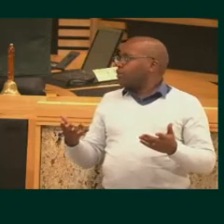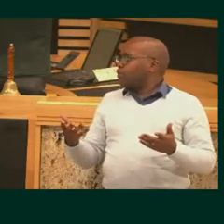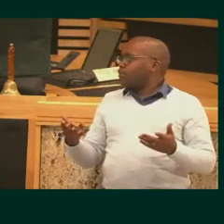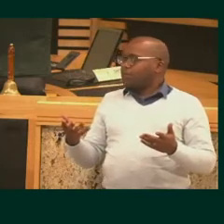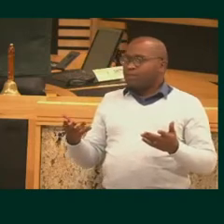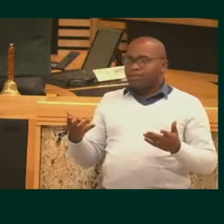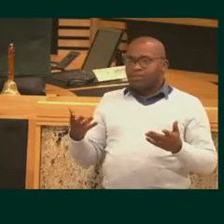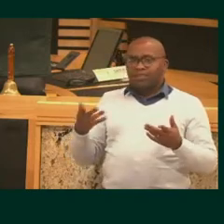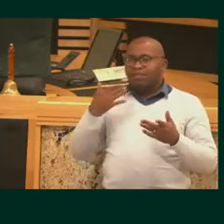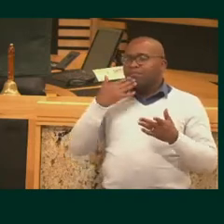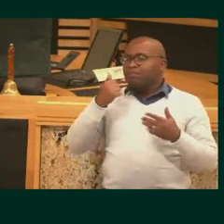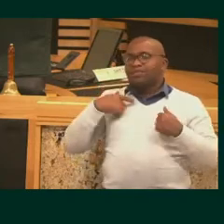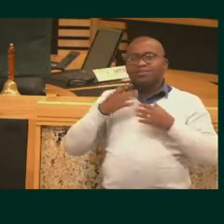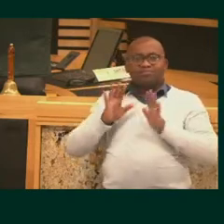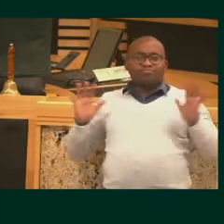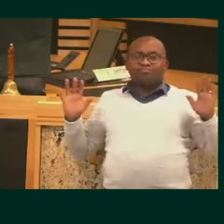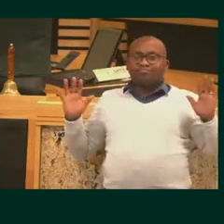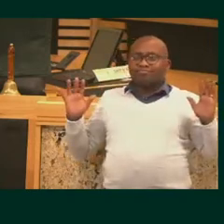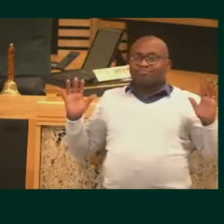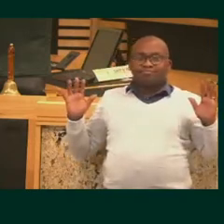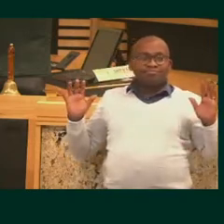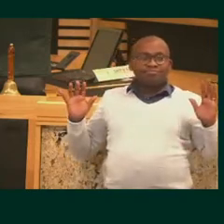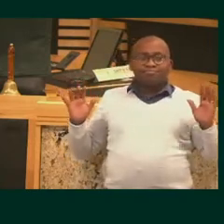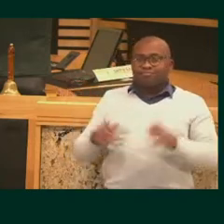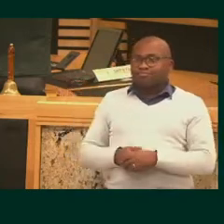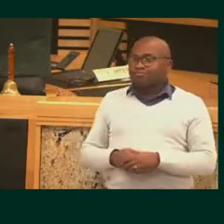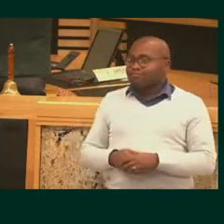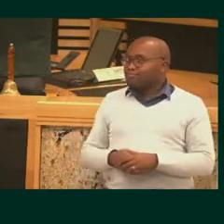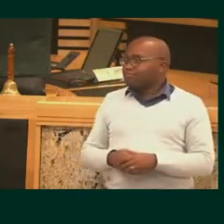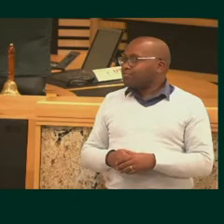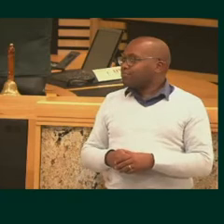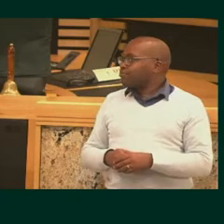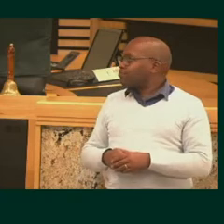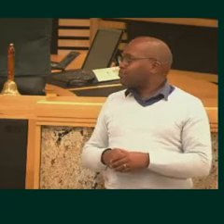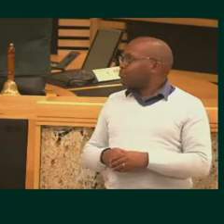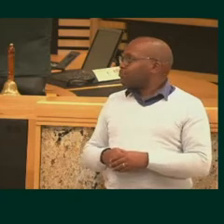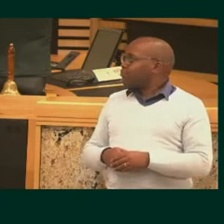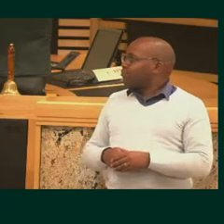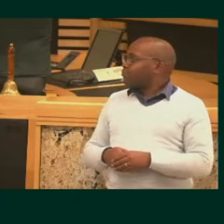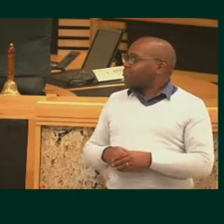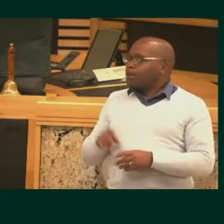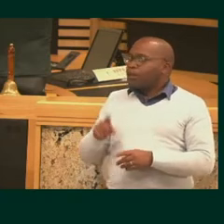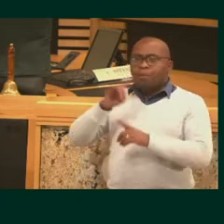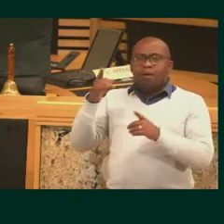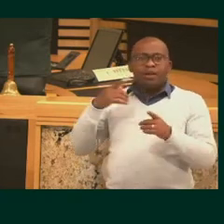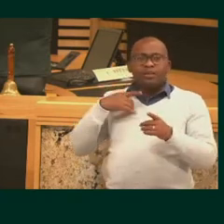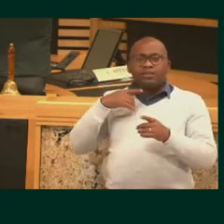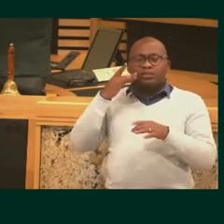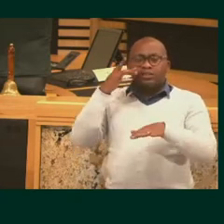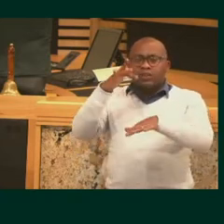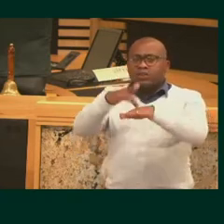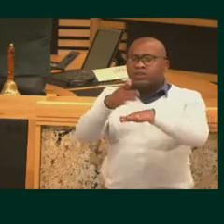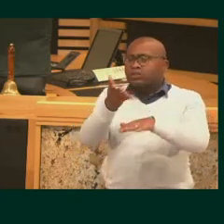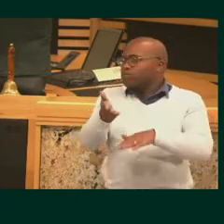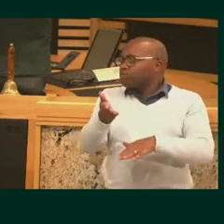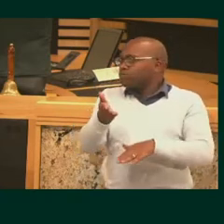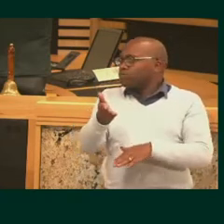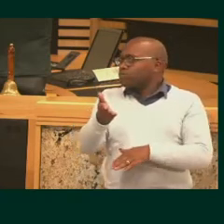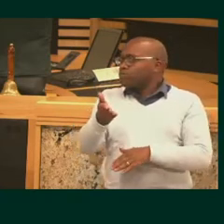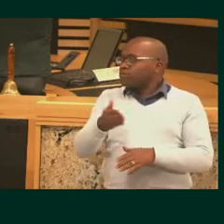five but he is in the house maybe but the question answer to